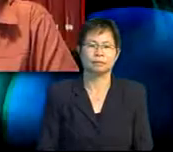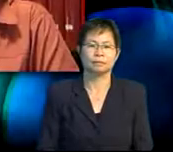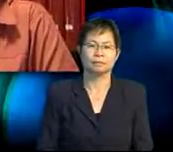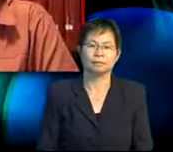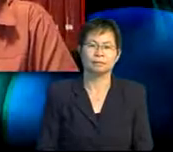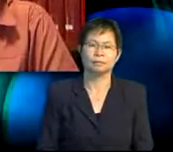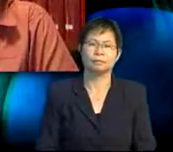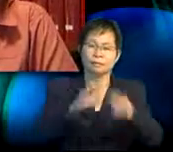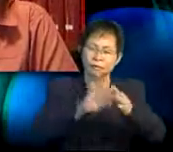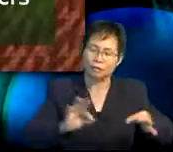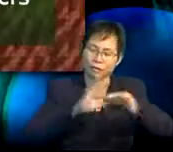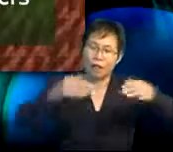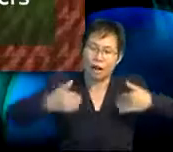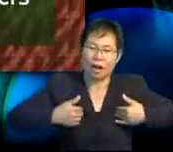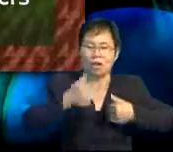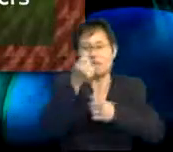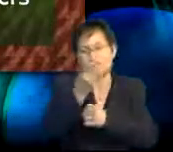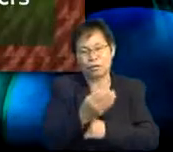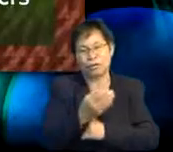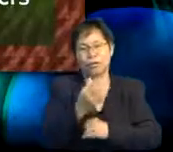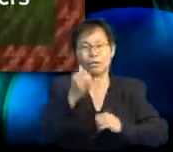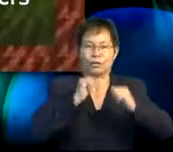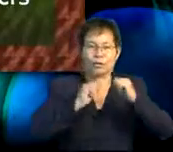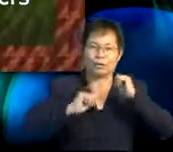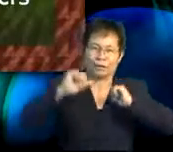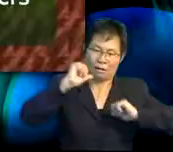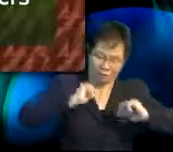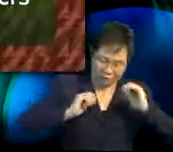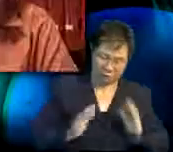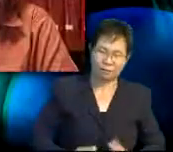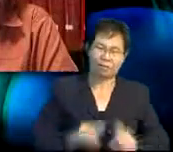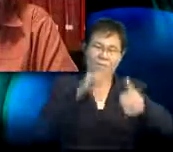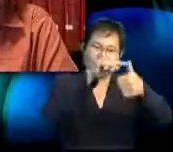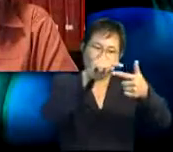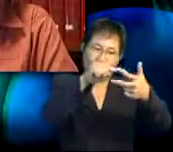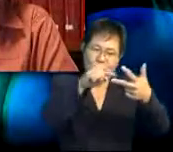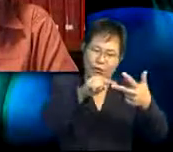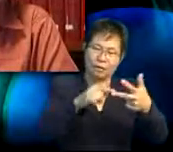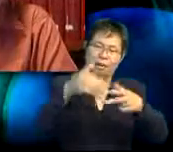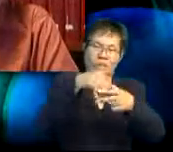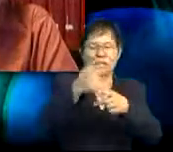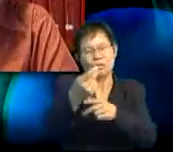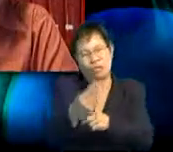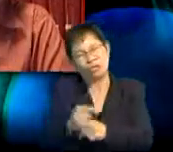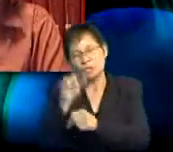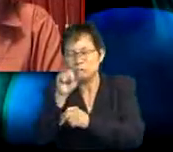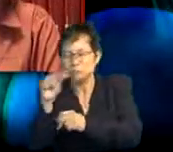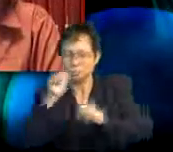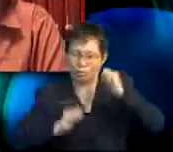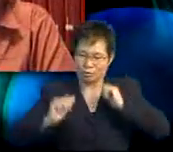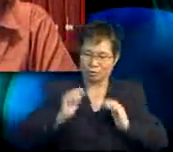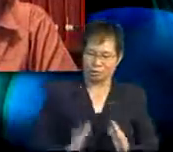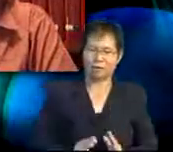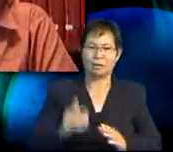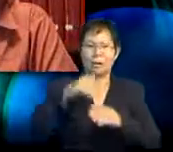The novel has several characters, at least 3 main characters and a few other minor characters.